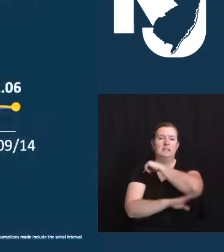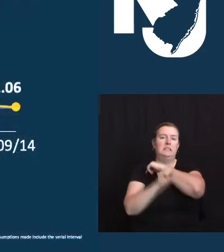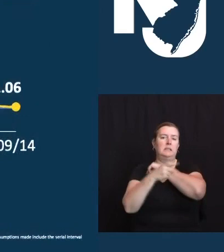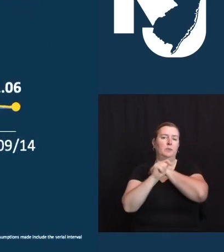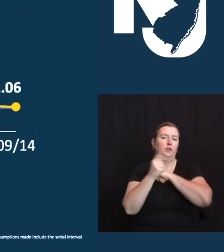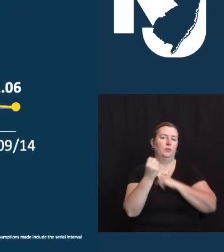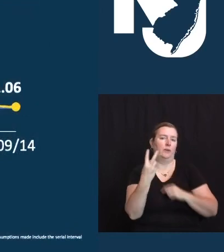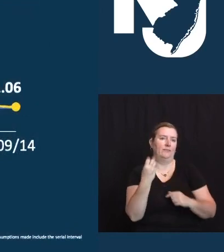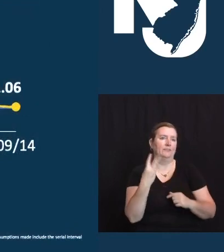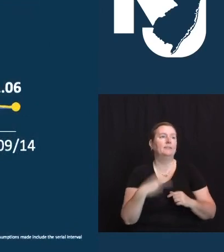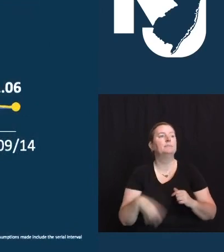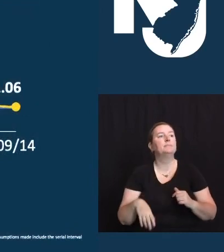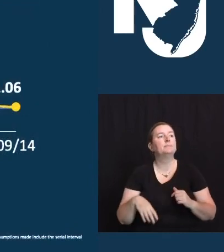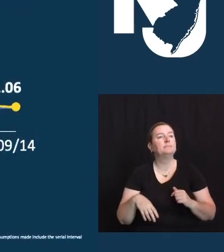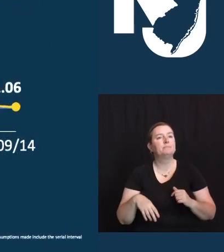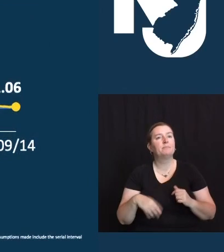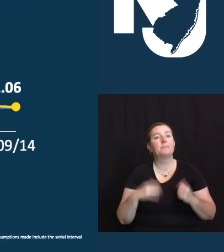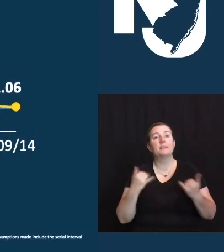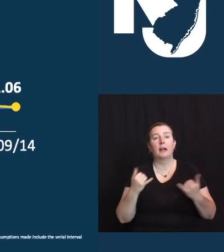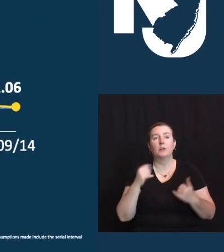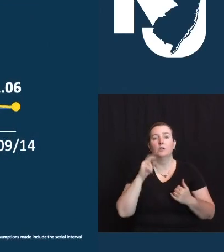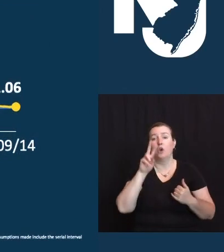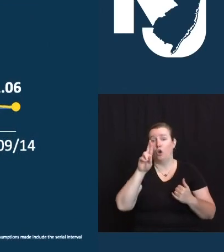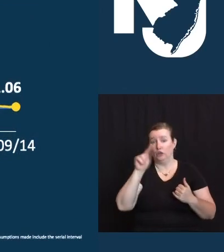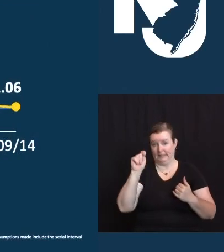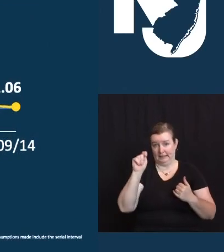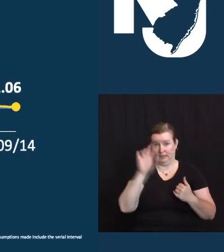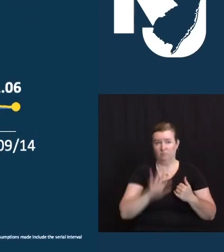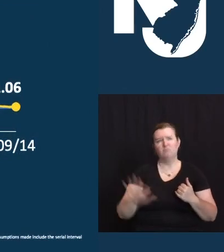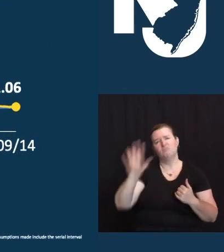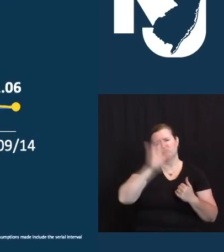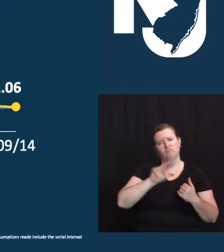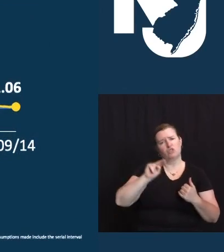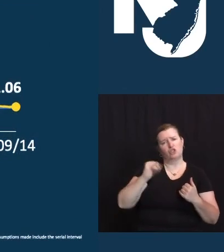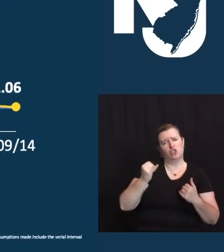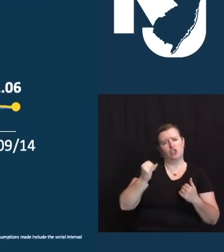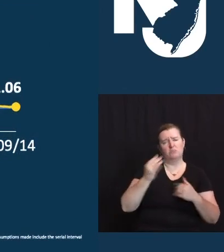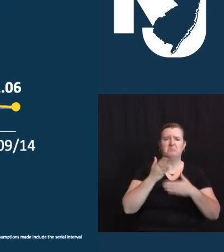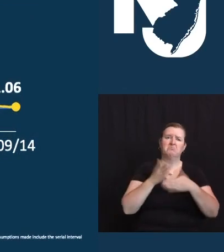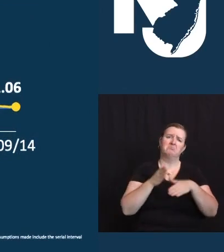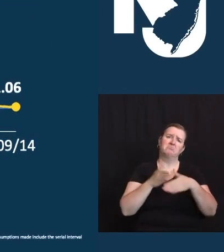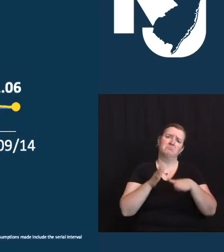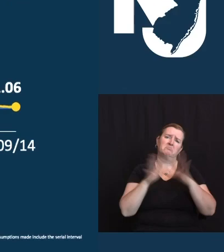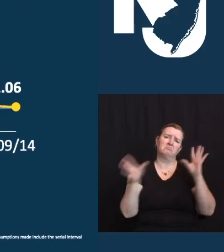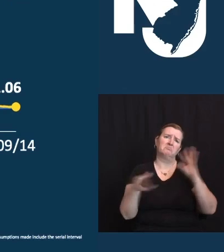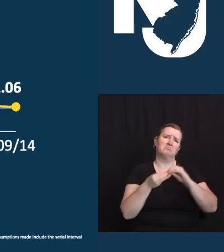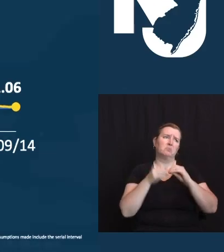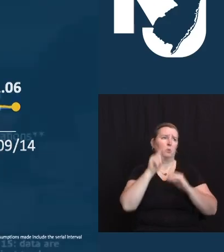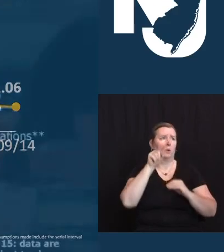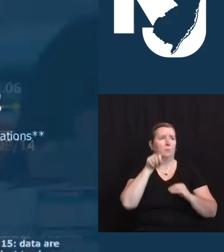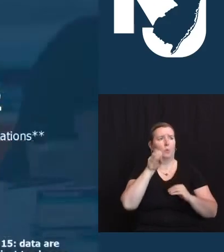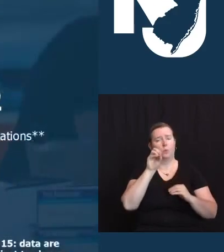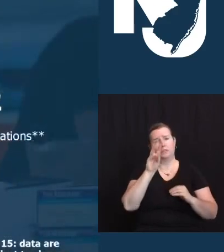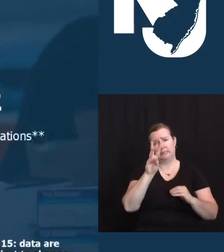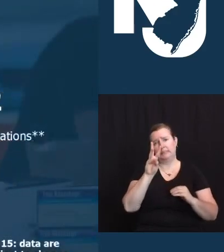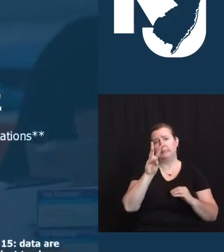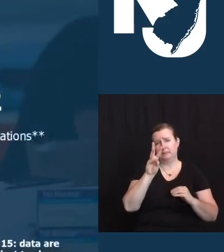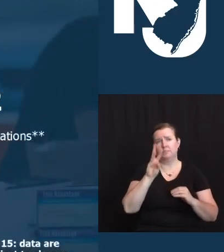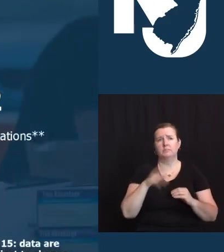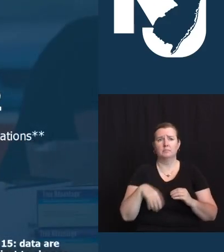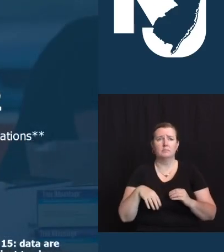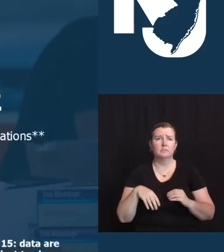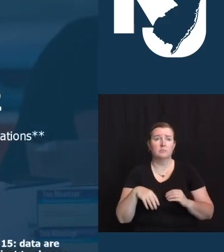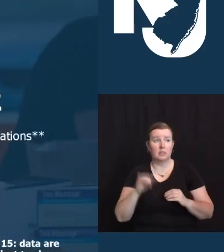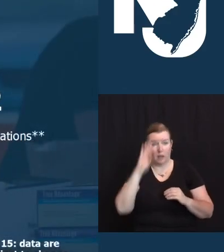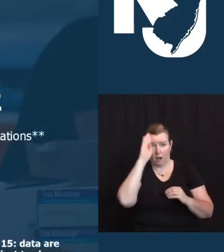Statewide rate of transmission is flat over the past several days at 1.06. In our hospitals, as of